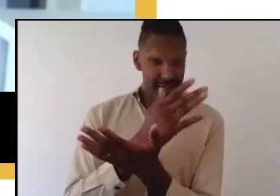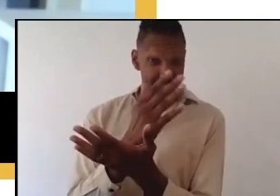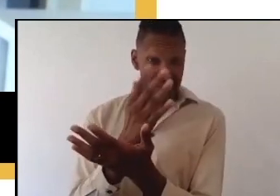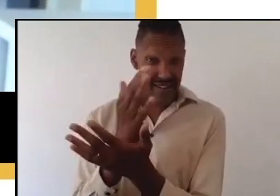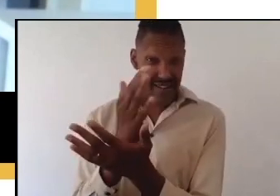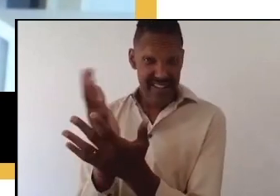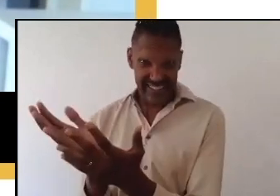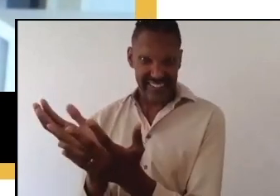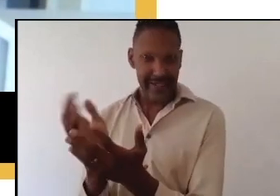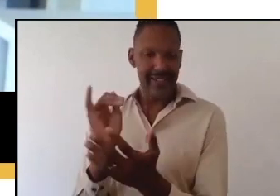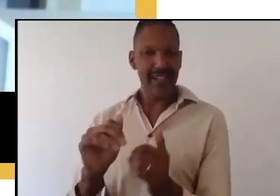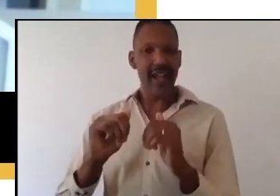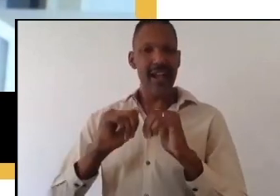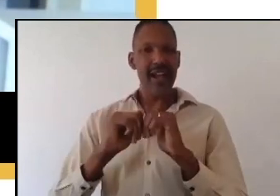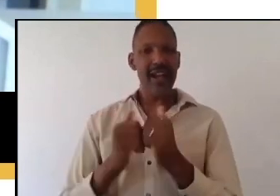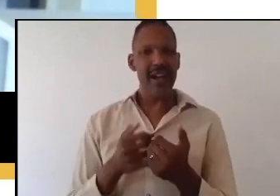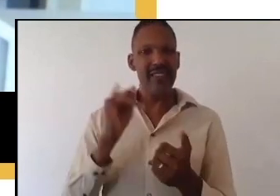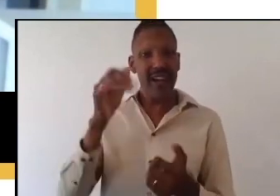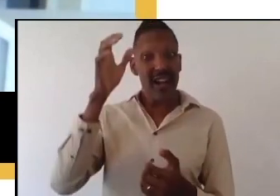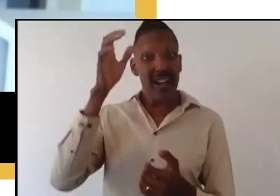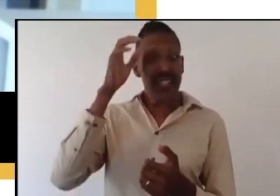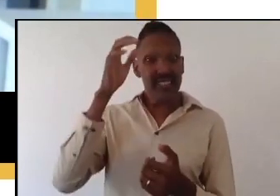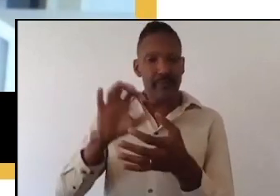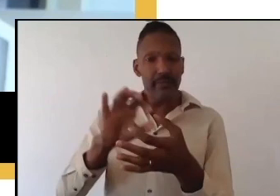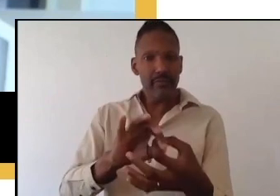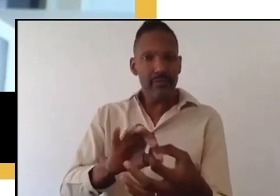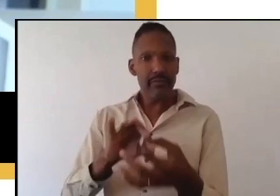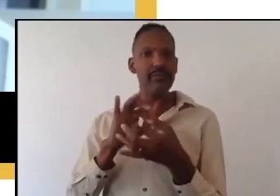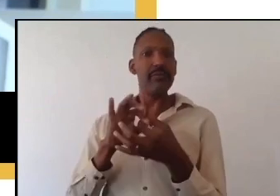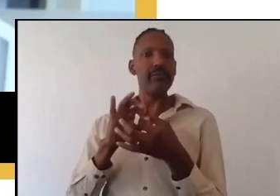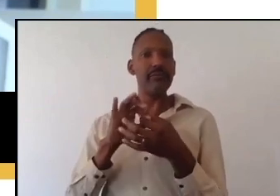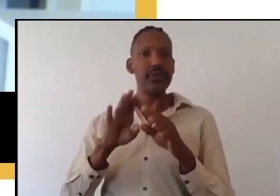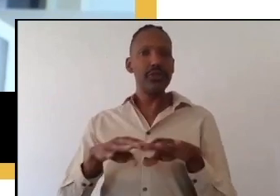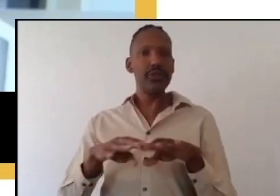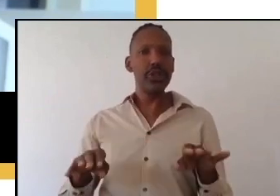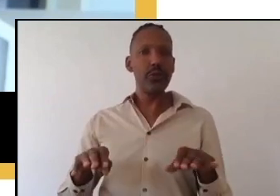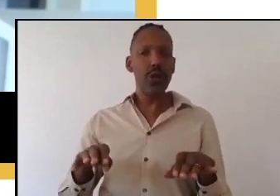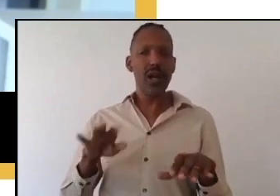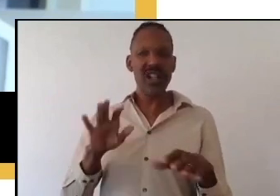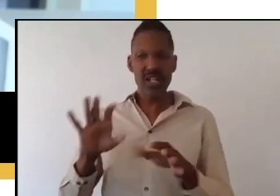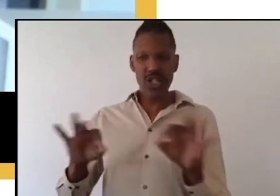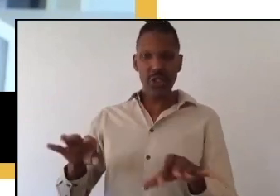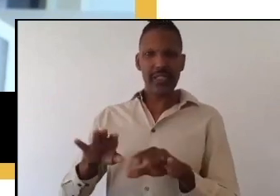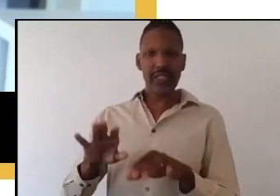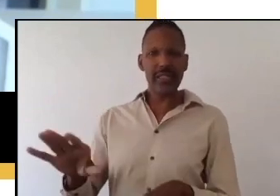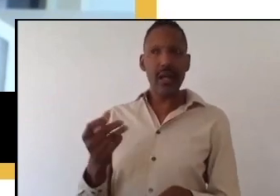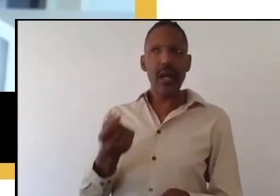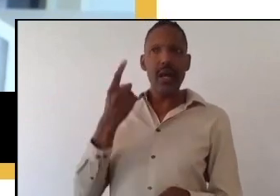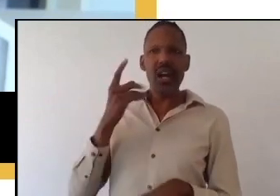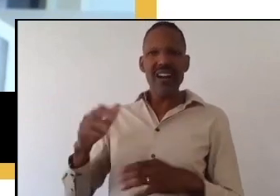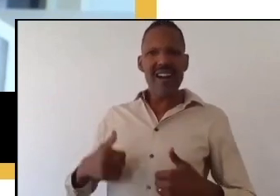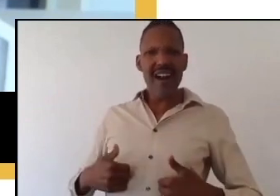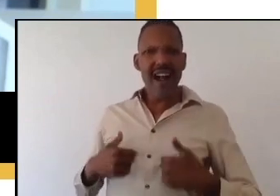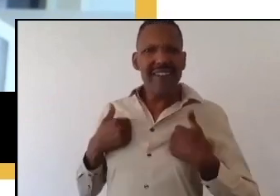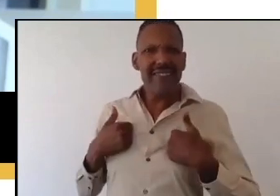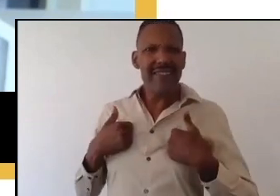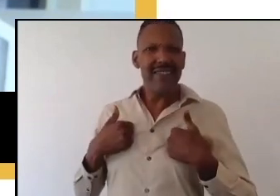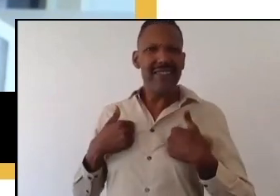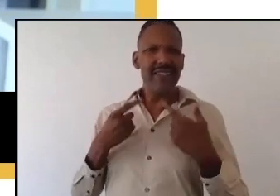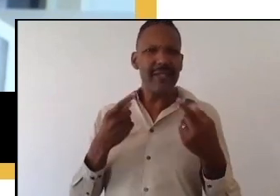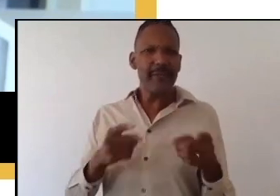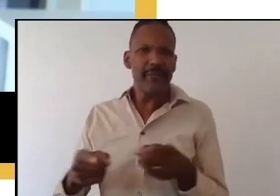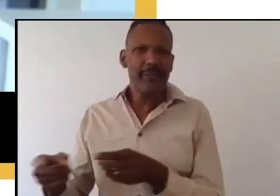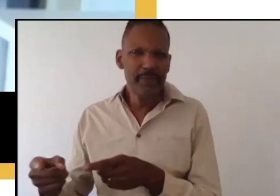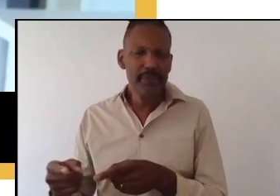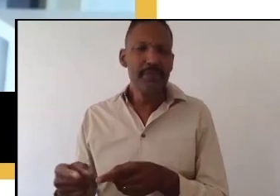they know what we're talking about. I then ask a question which makes them think about it in a different way.